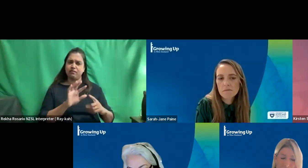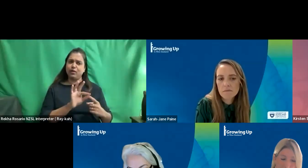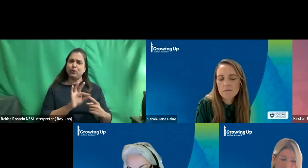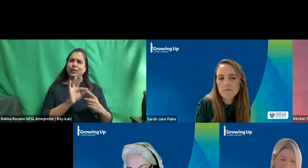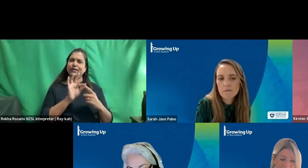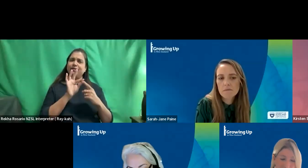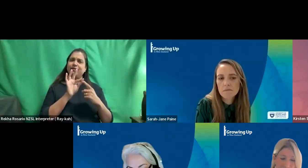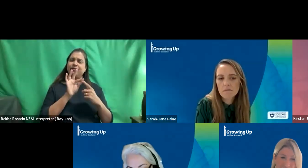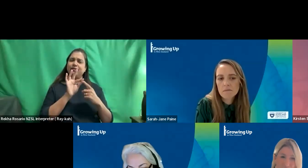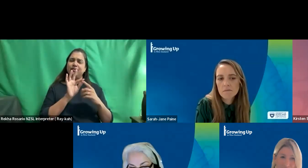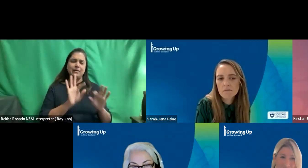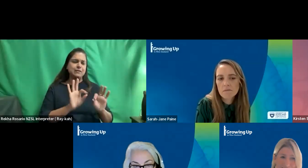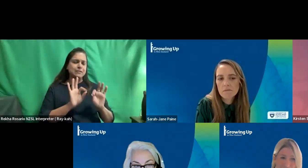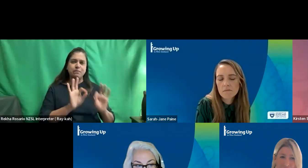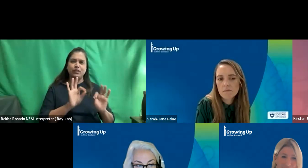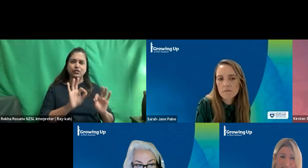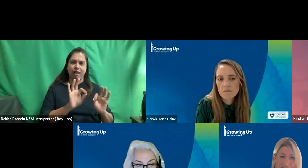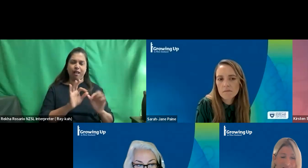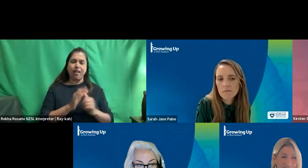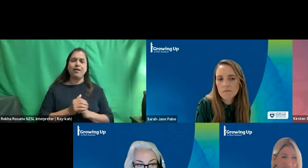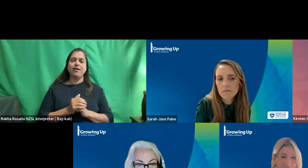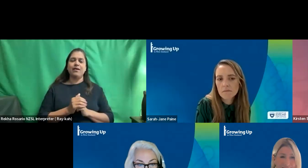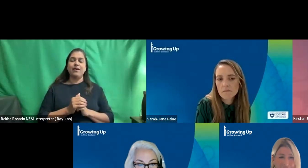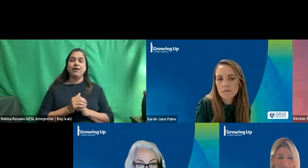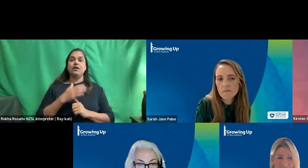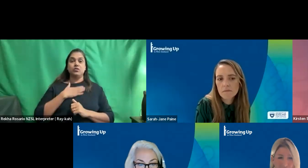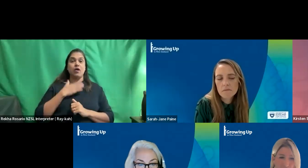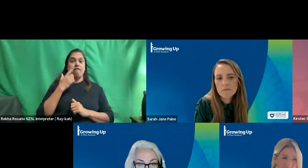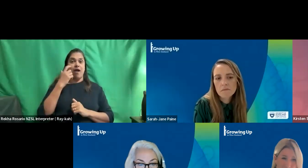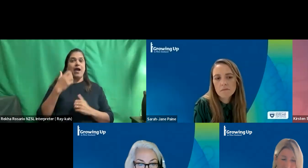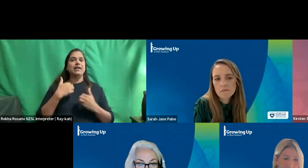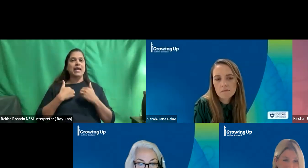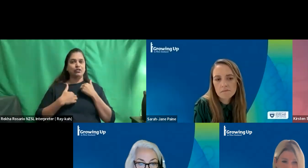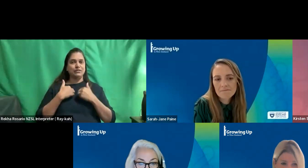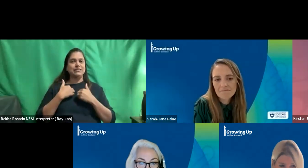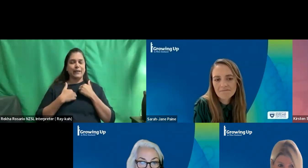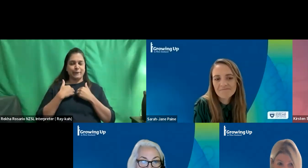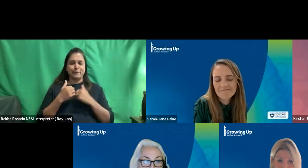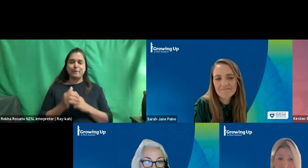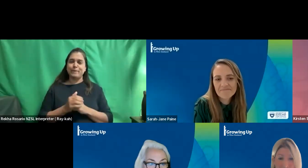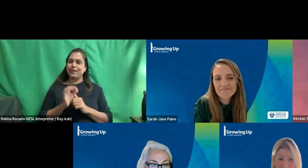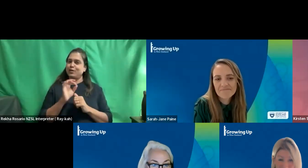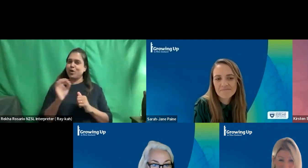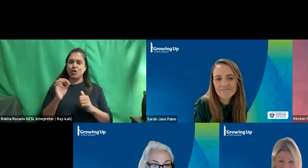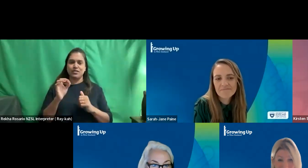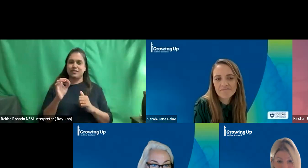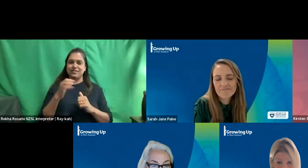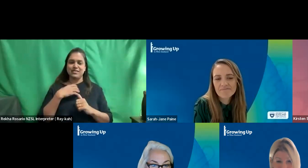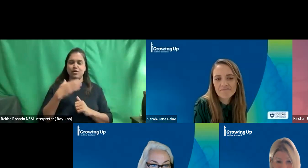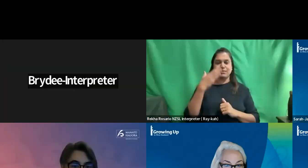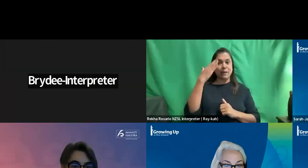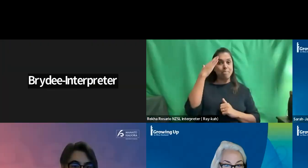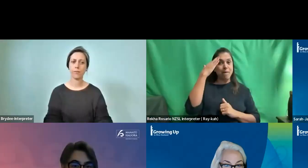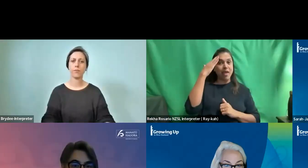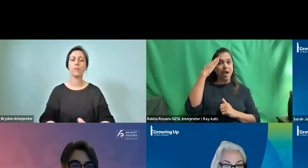special. So it is interesting and not surprising that mothers' mental